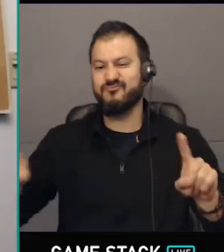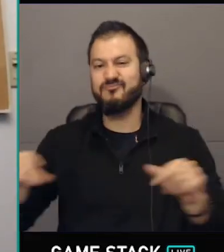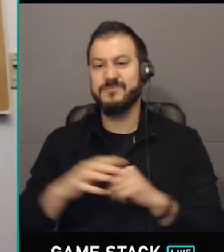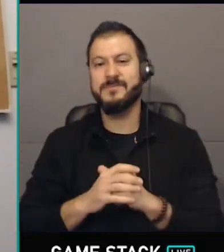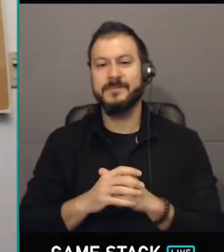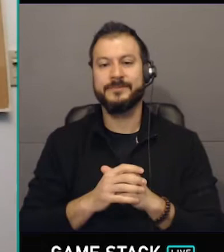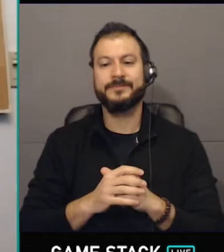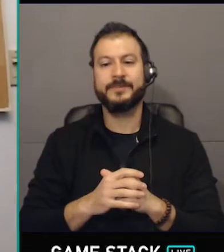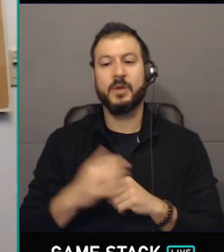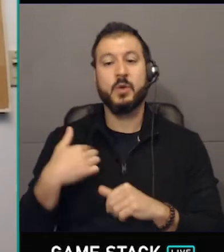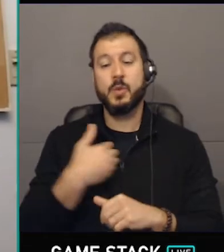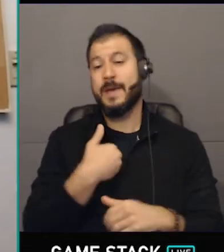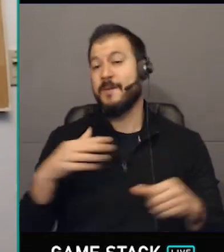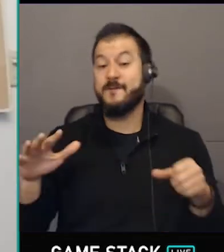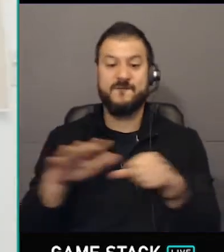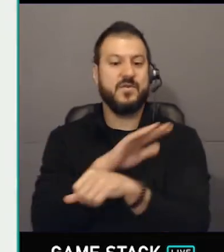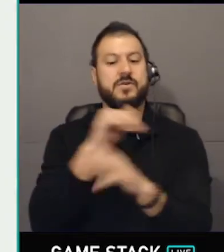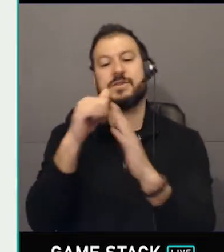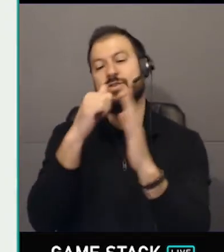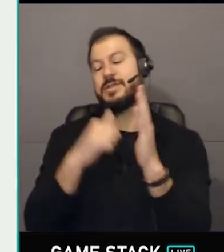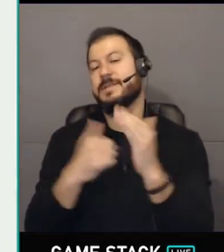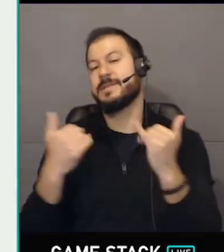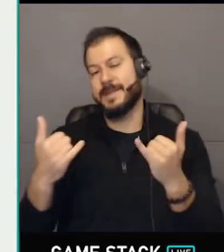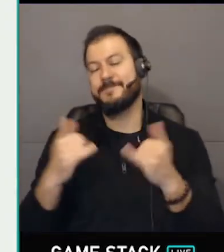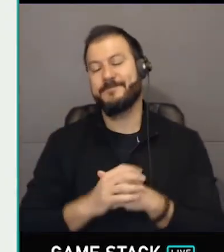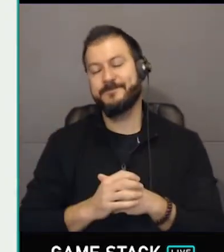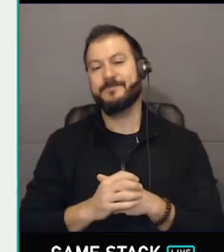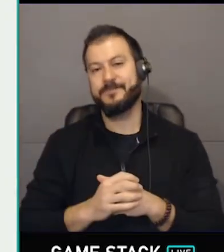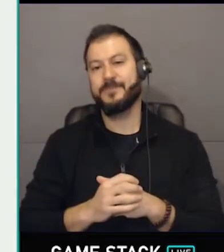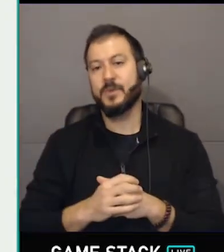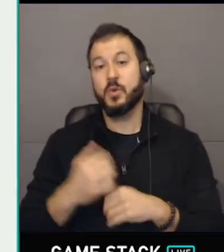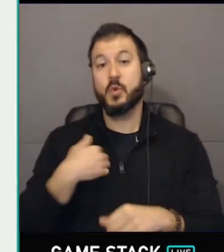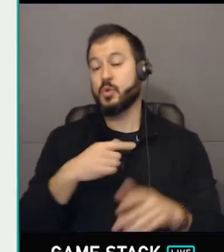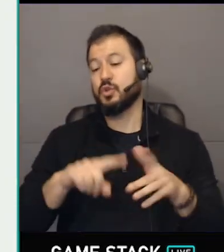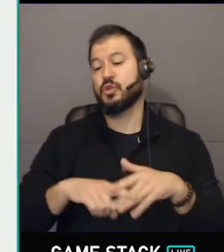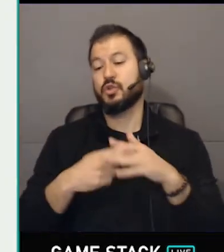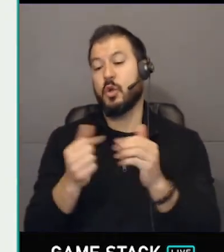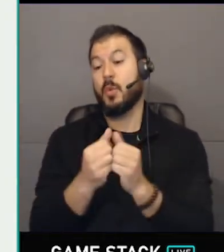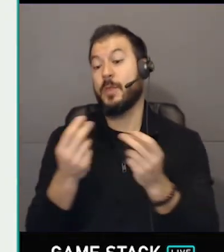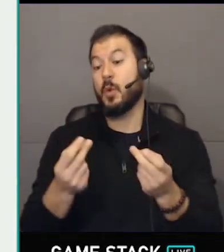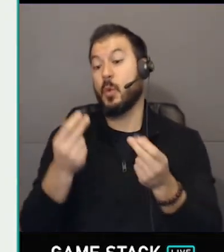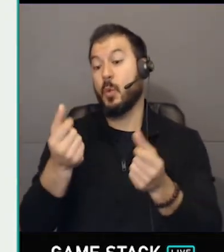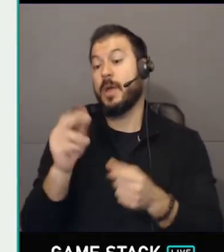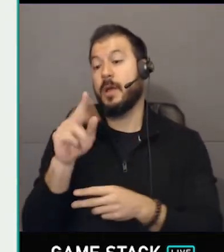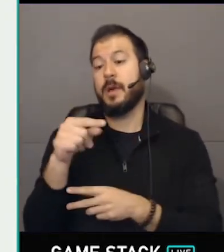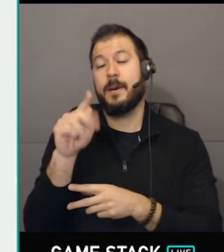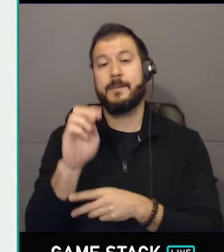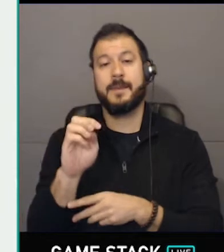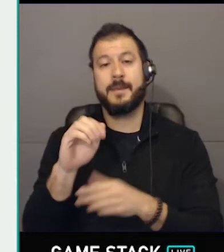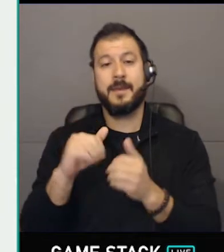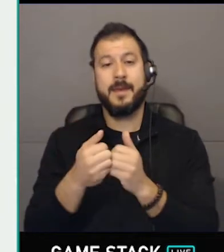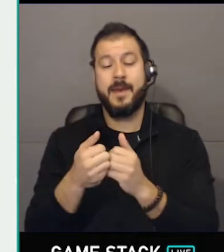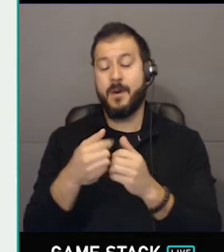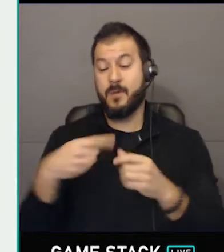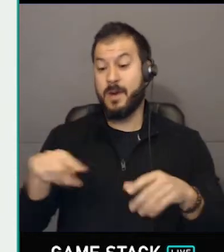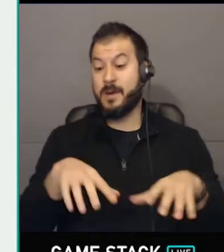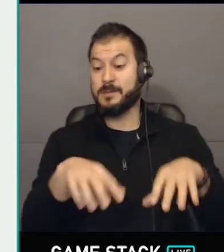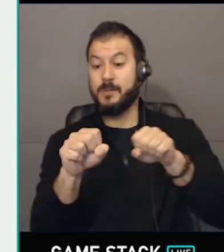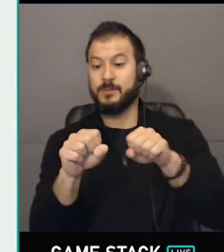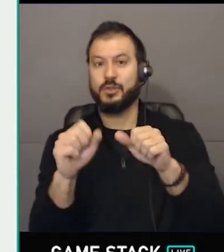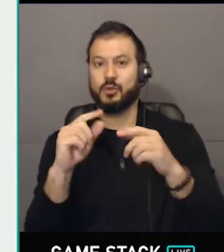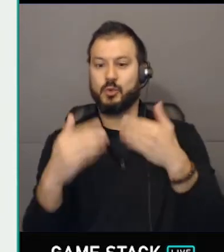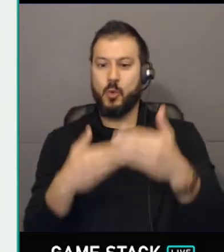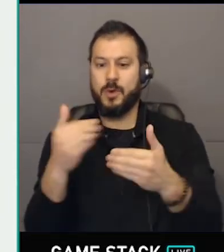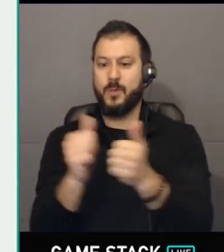So we have a full agenda for you today. We'll start with a quick update on how ecosystem adoption is going with HDR in